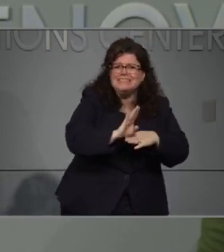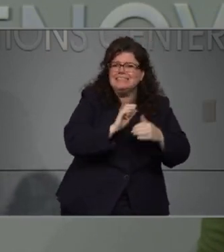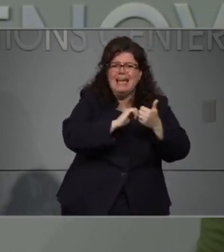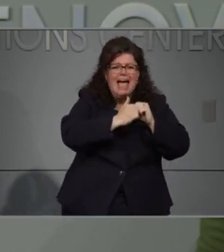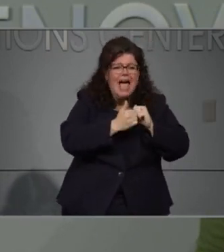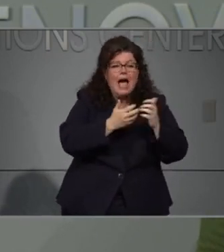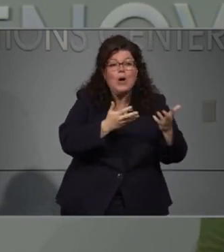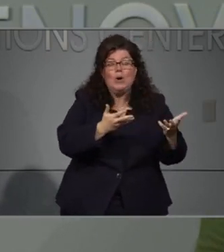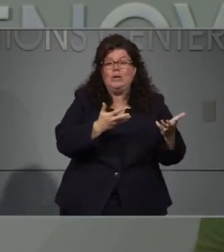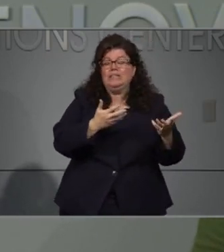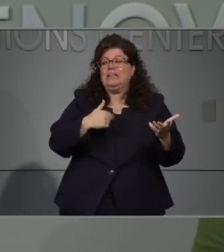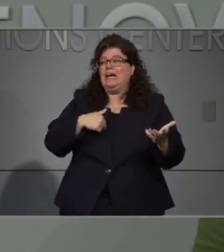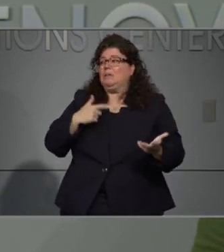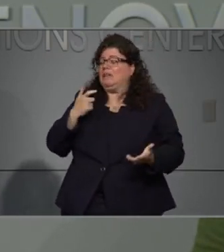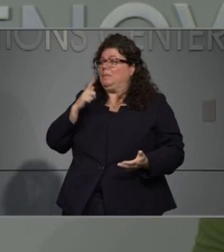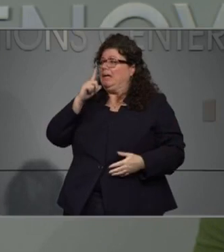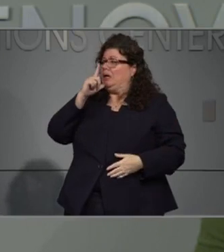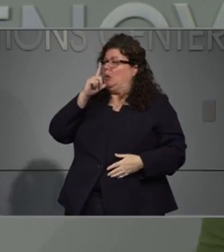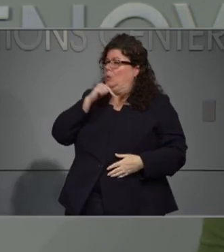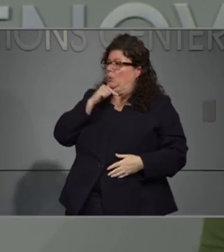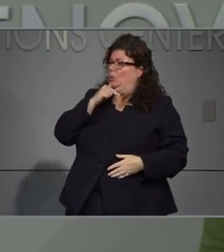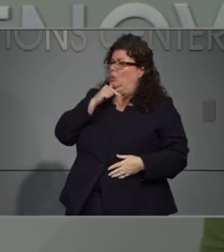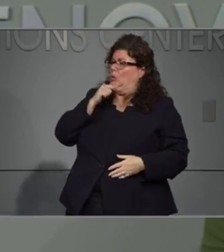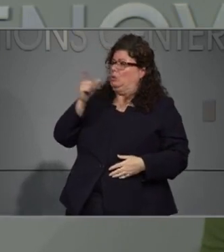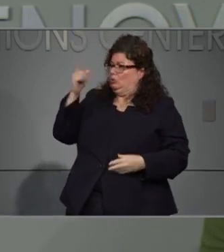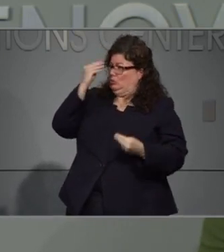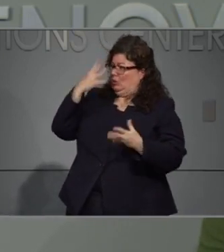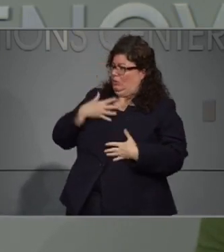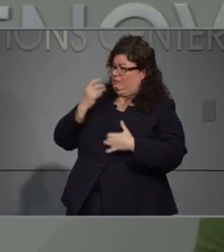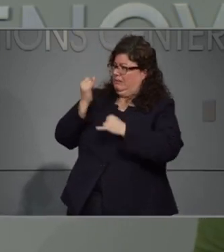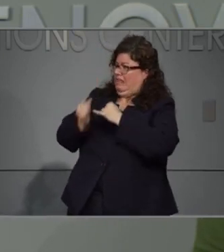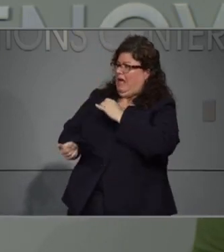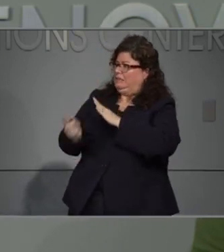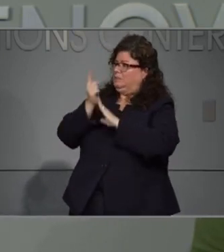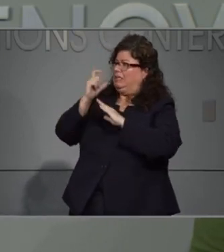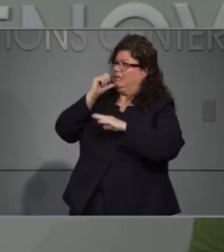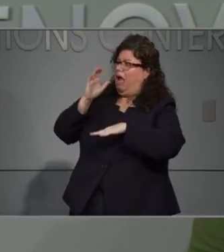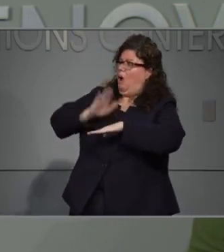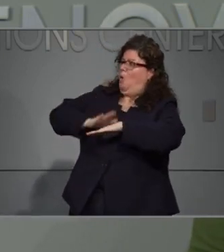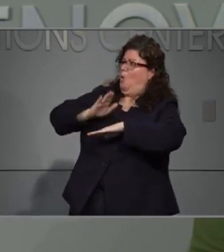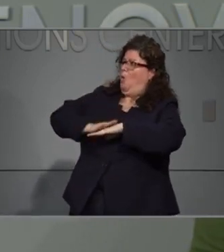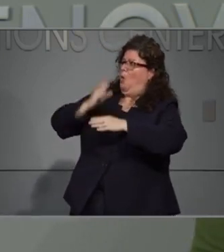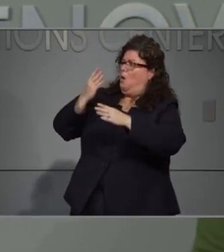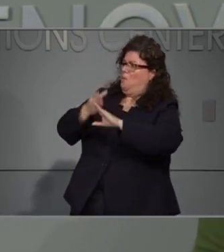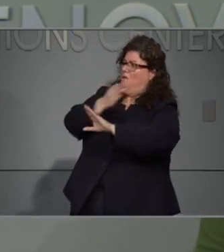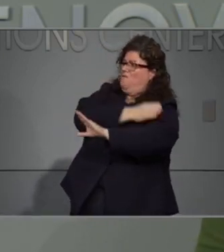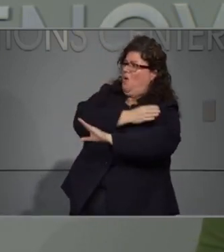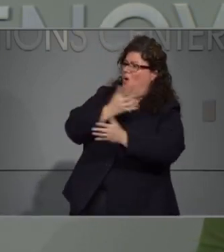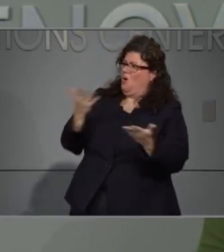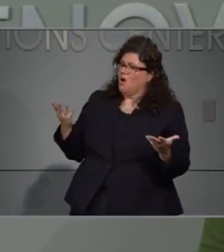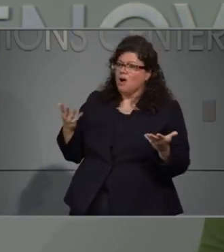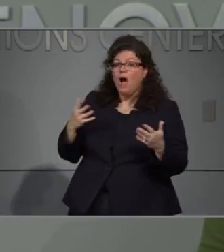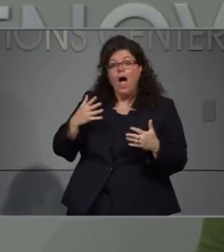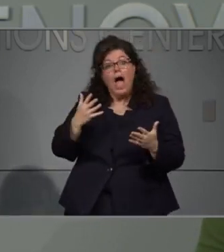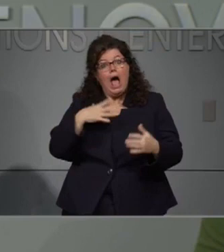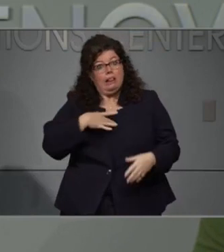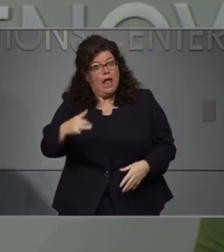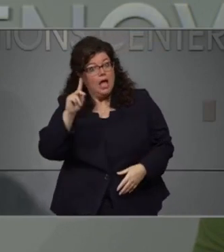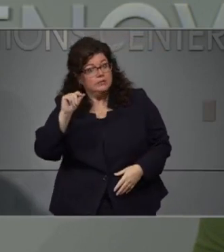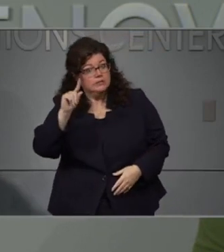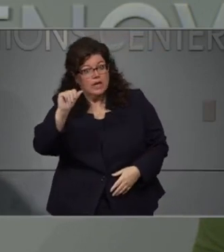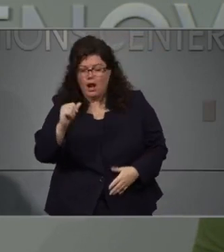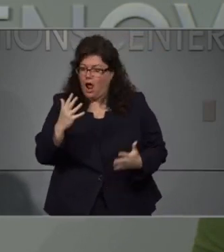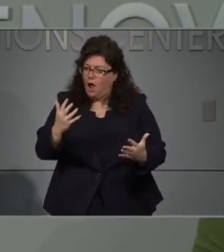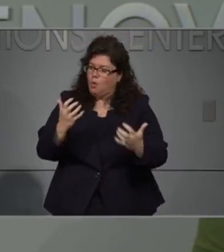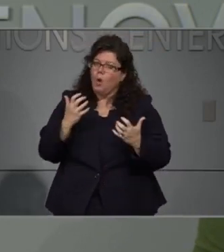that got rolled out in such an abrupt way. I'm all for data efficiency, but I think